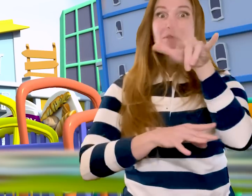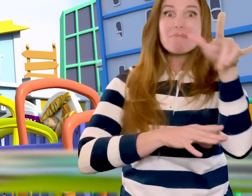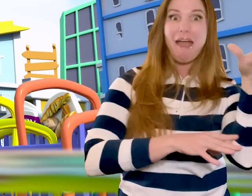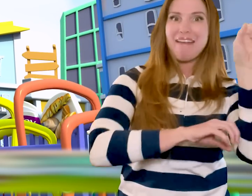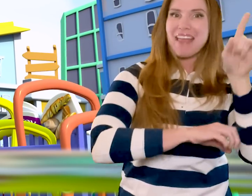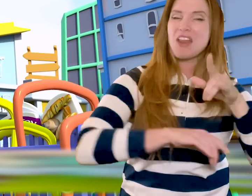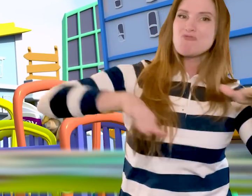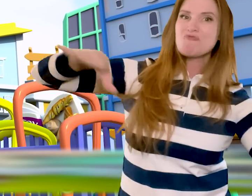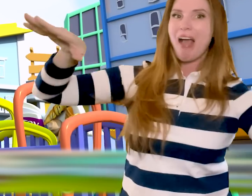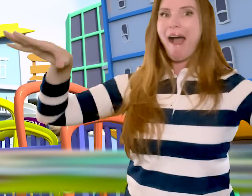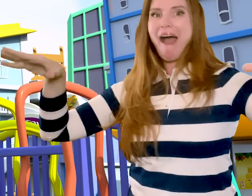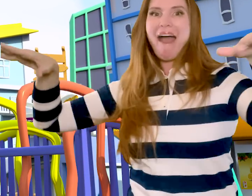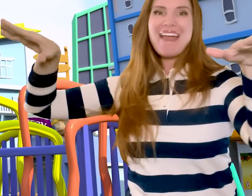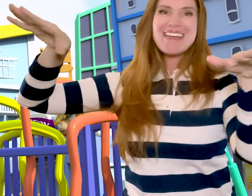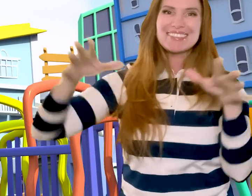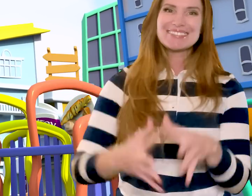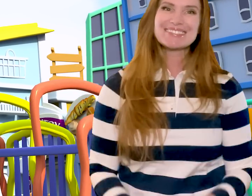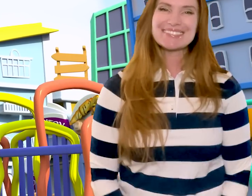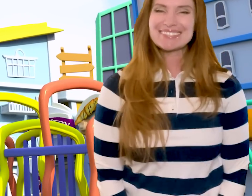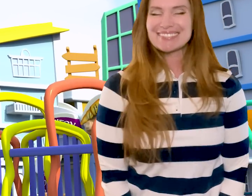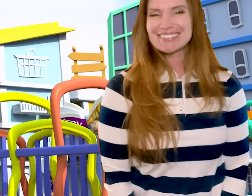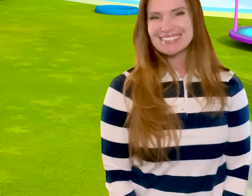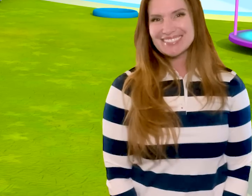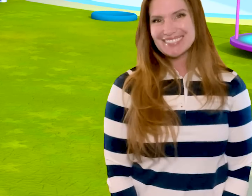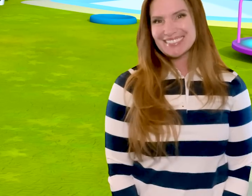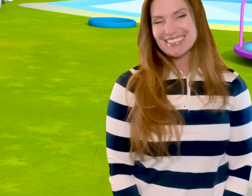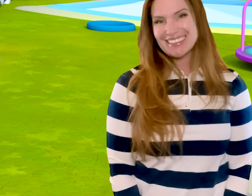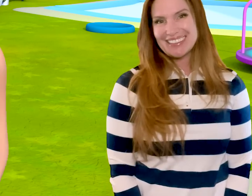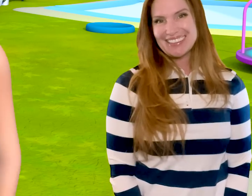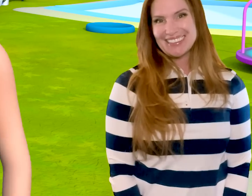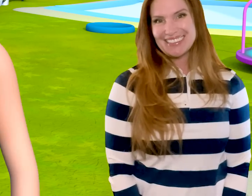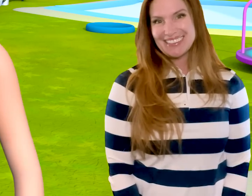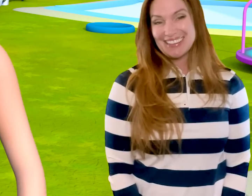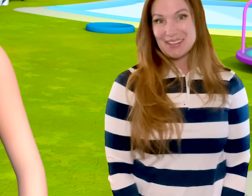plain plain can you fly